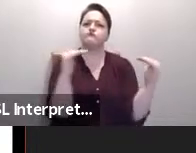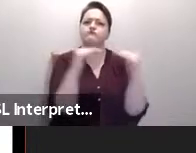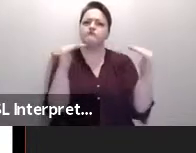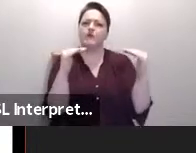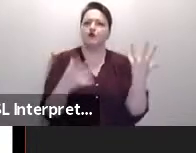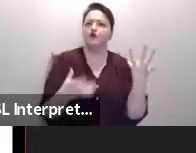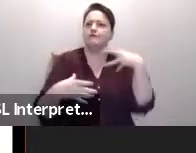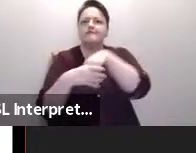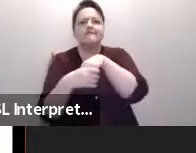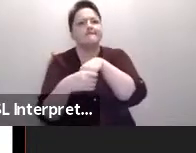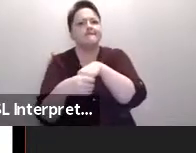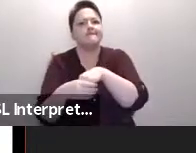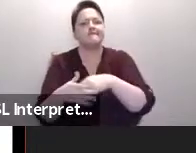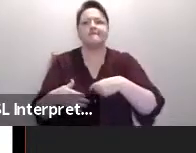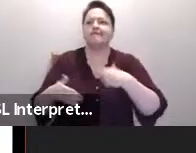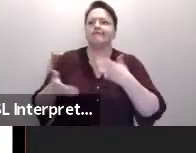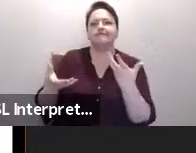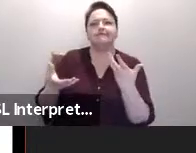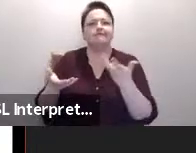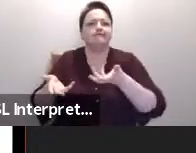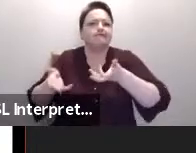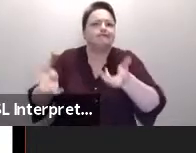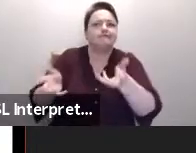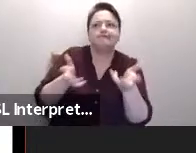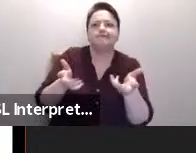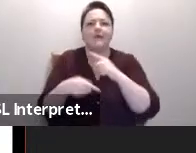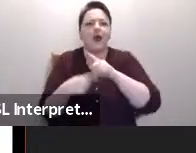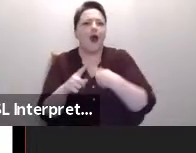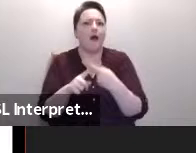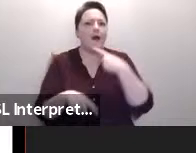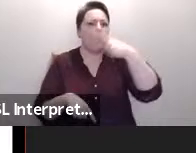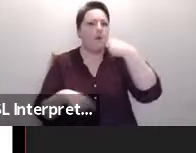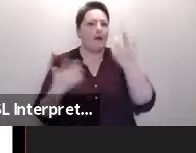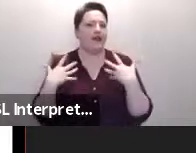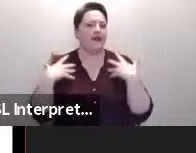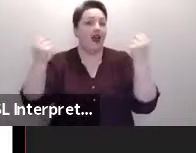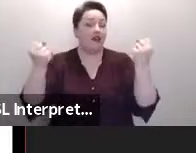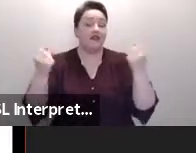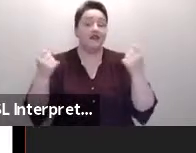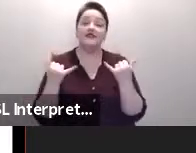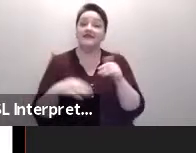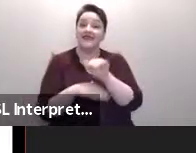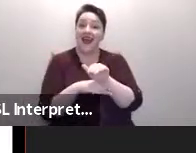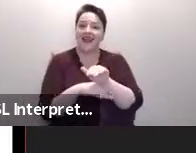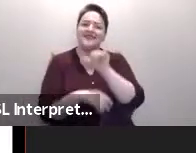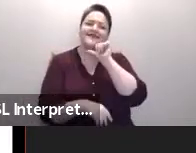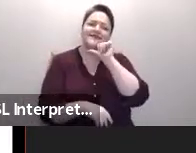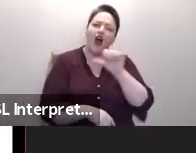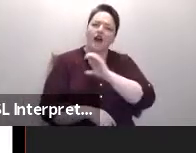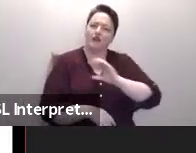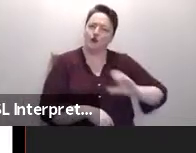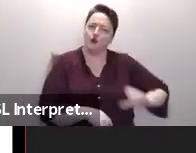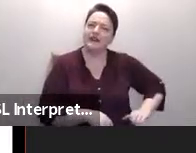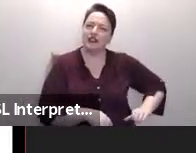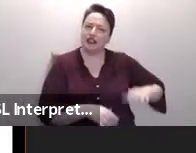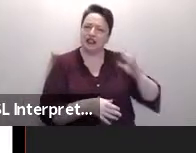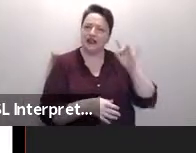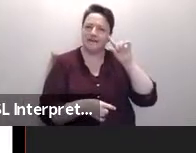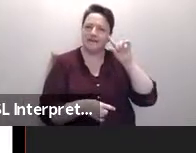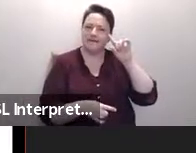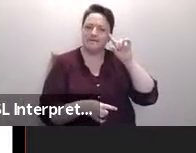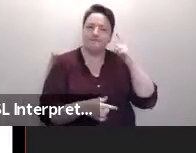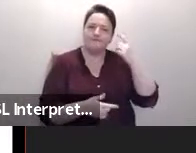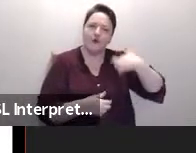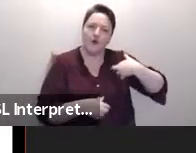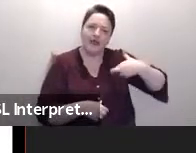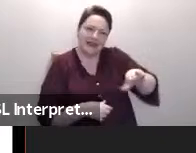health. Tonight's focus will be on non-Christian faith systems, but we want everyone to know that all faith